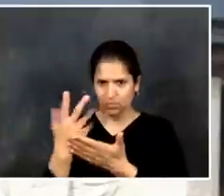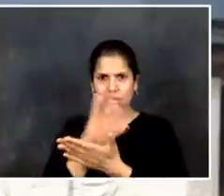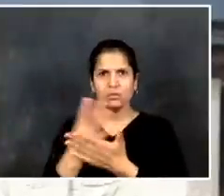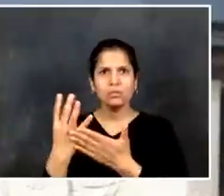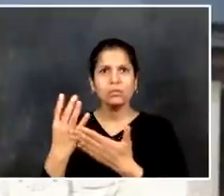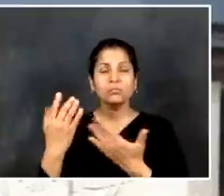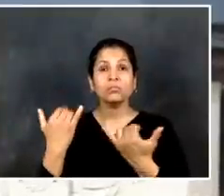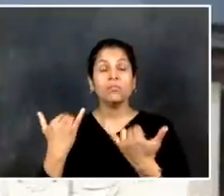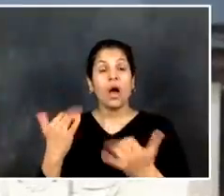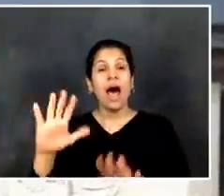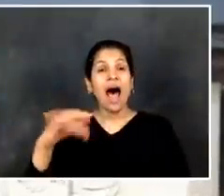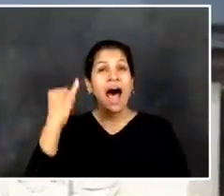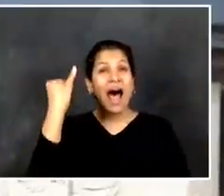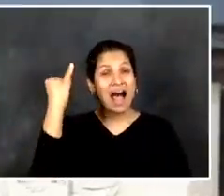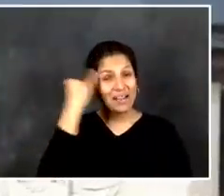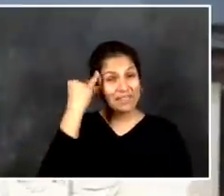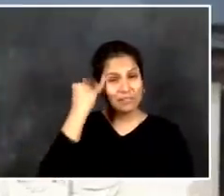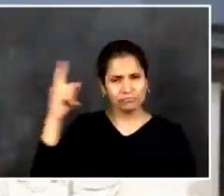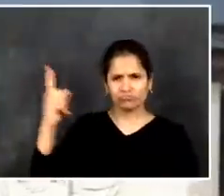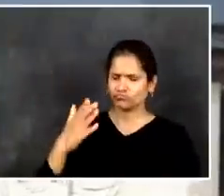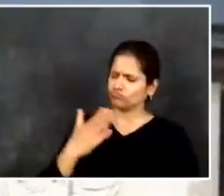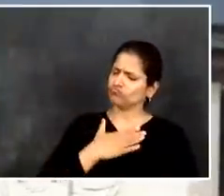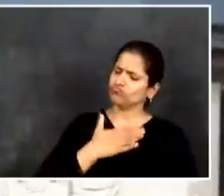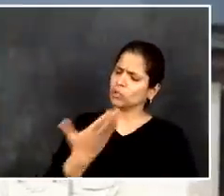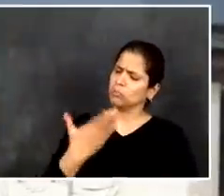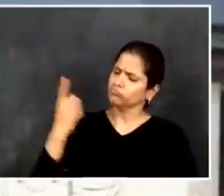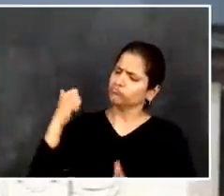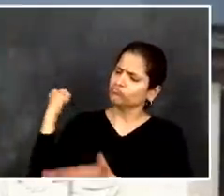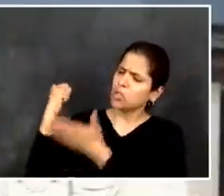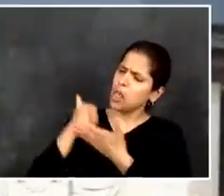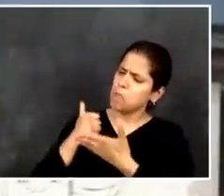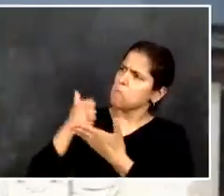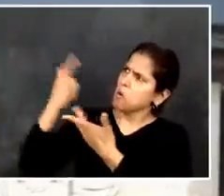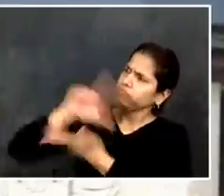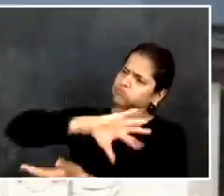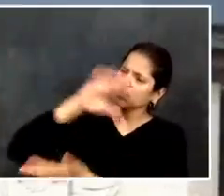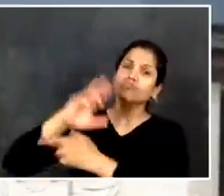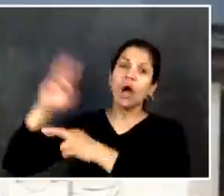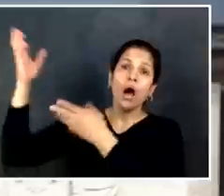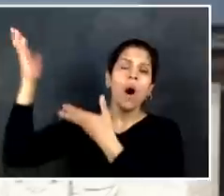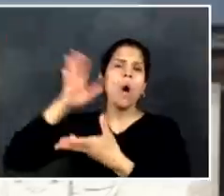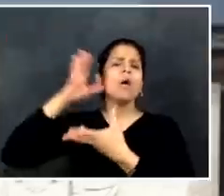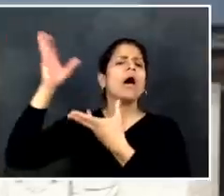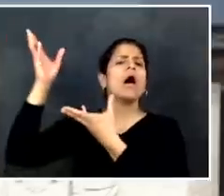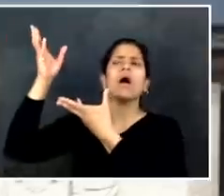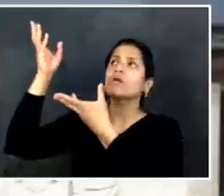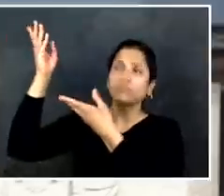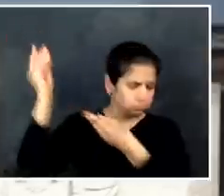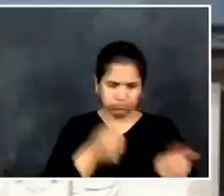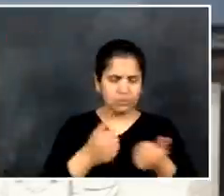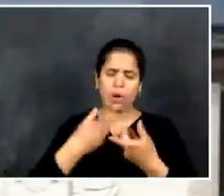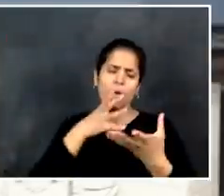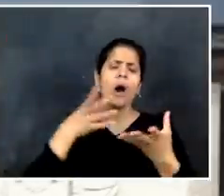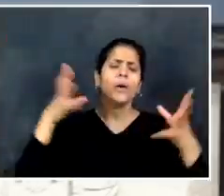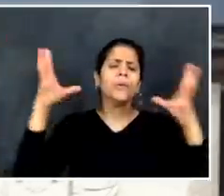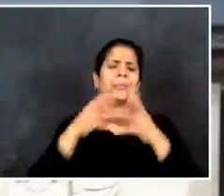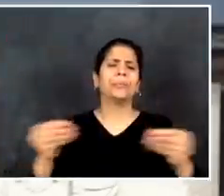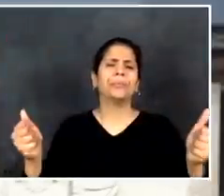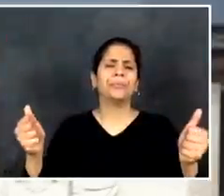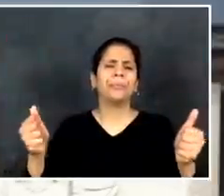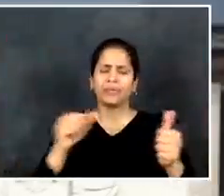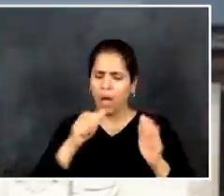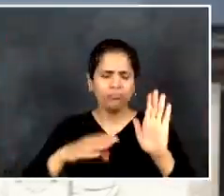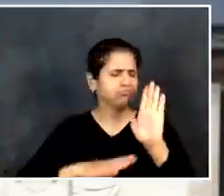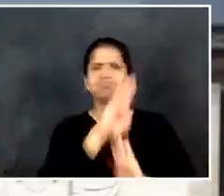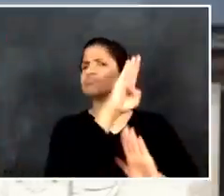they could have done at any point, and they never did. I kept saying mobilize the military, create a national supply chain that was federally run, use